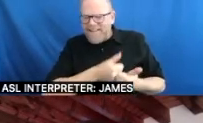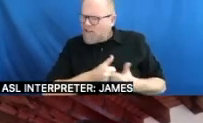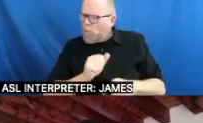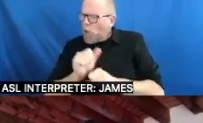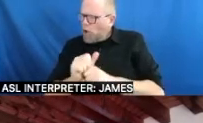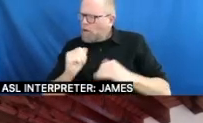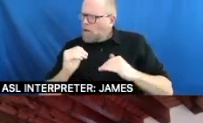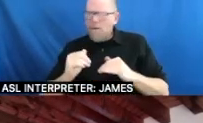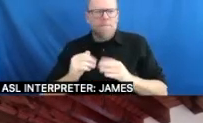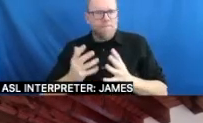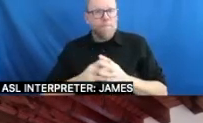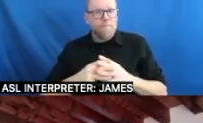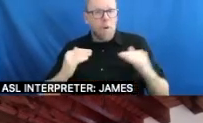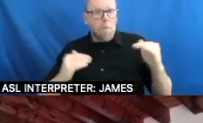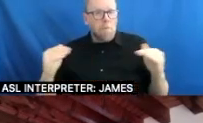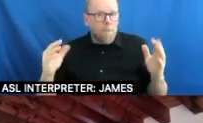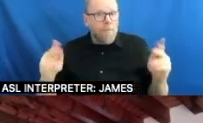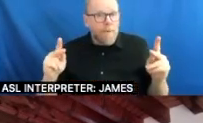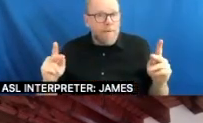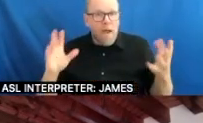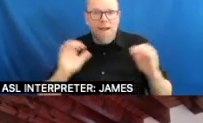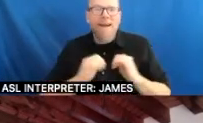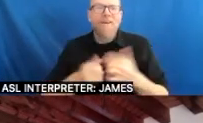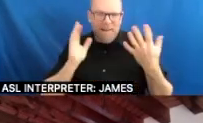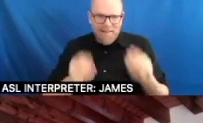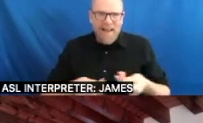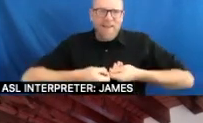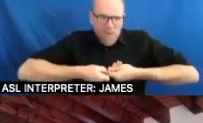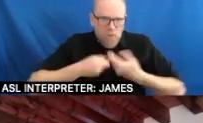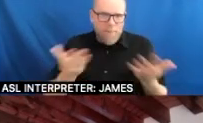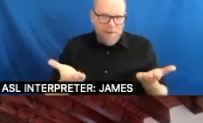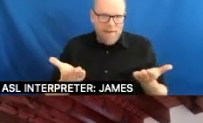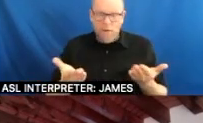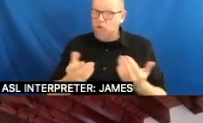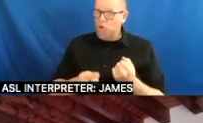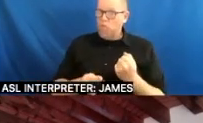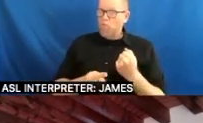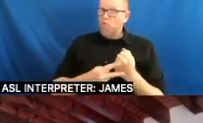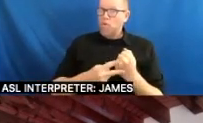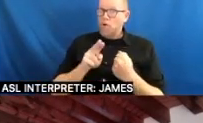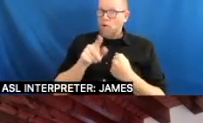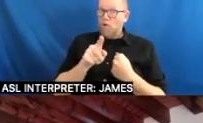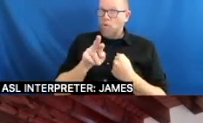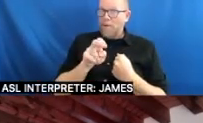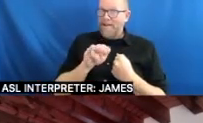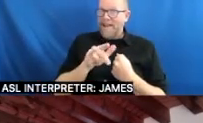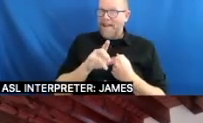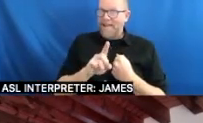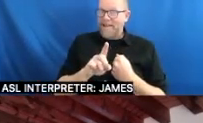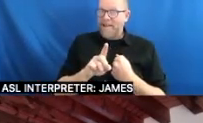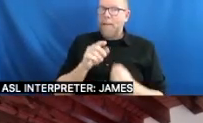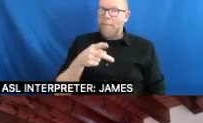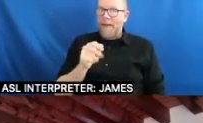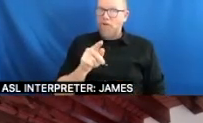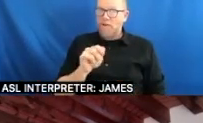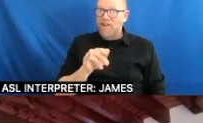So that's how it's distributed. Then that retained patronage that they weren't paid in cash that